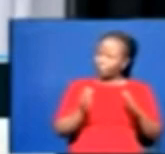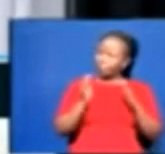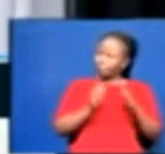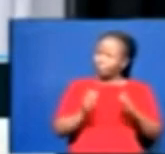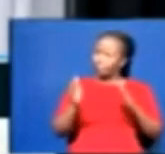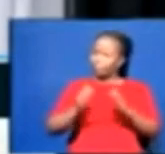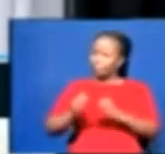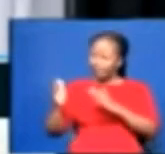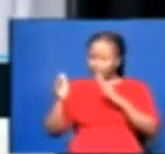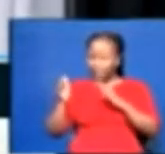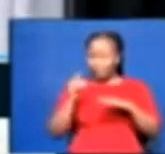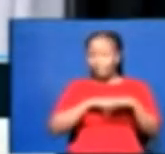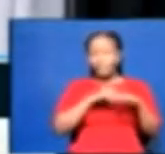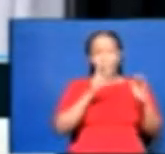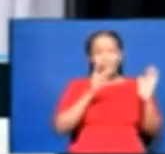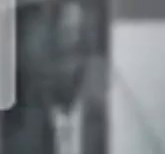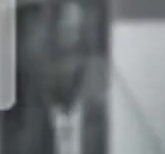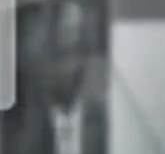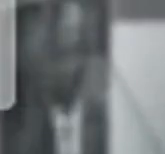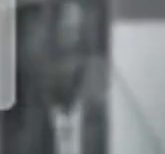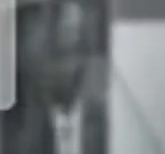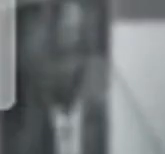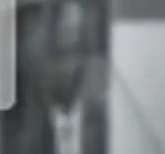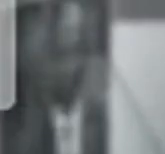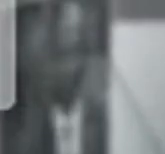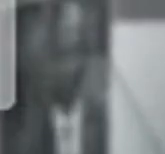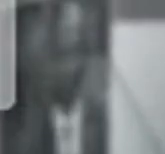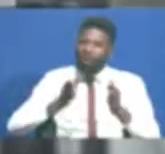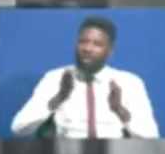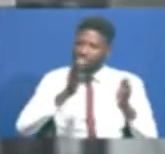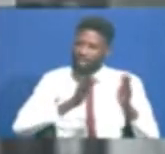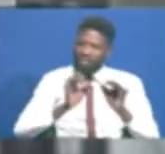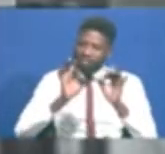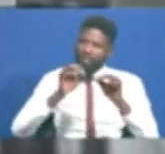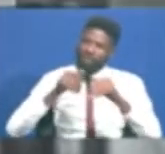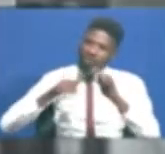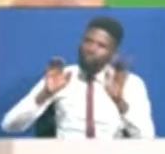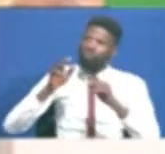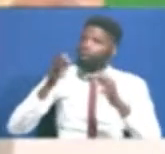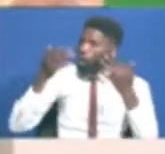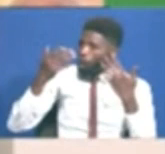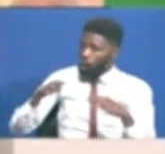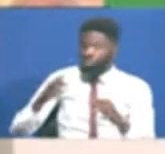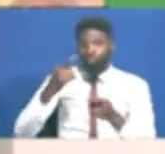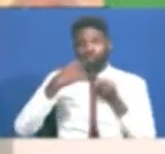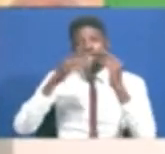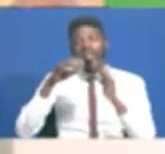takes place in an orderly fashion. He lost to eventual winner Simba Arati.